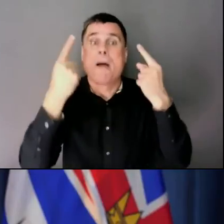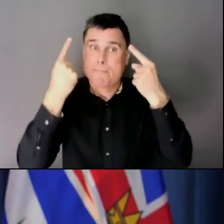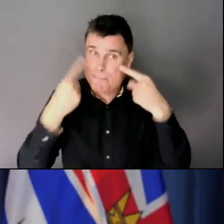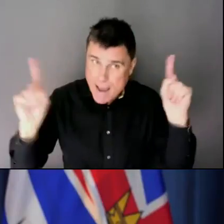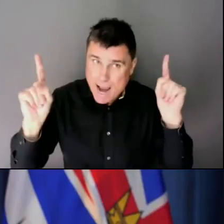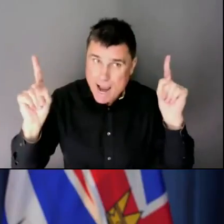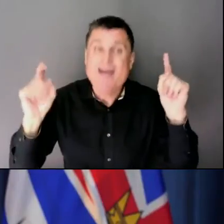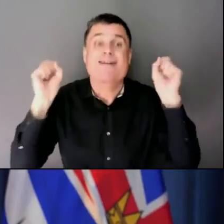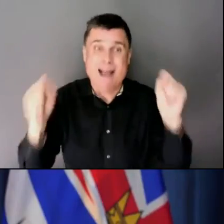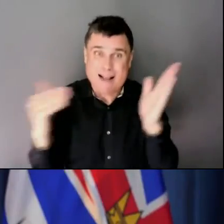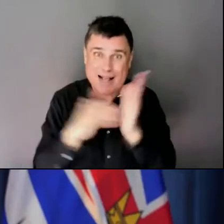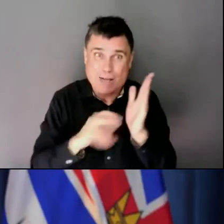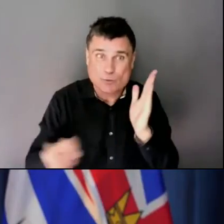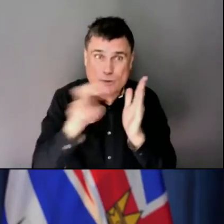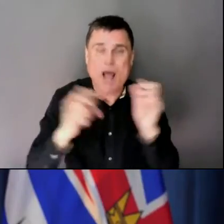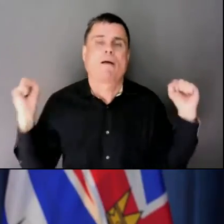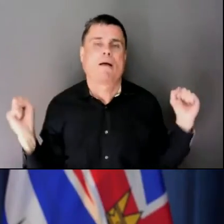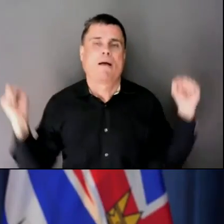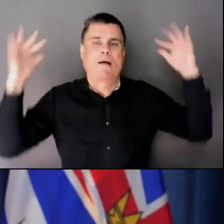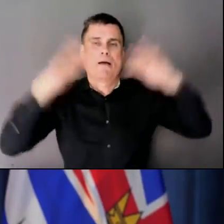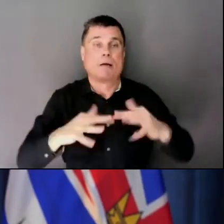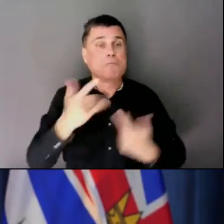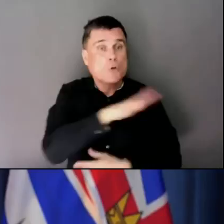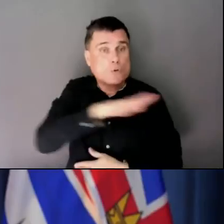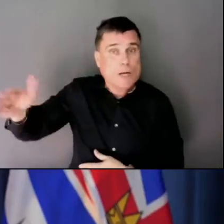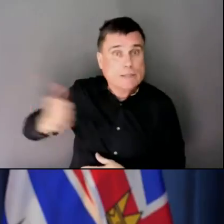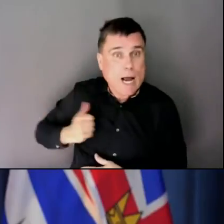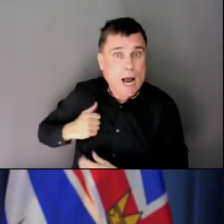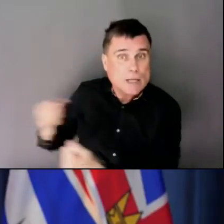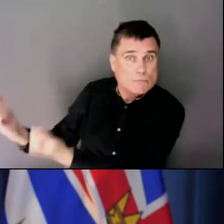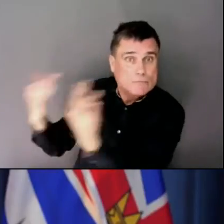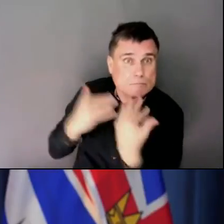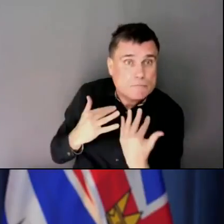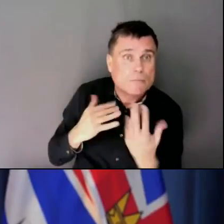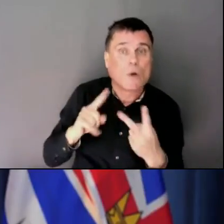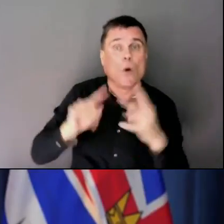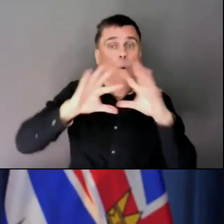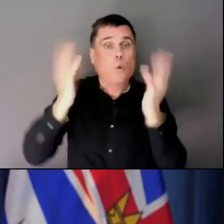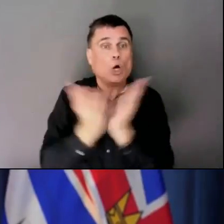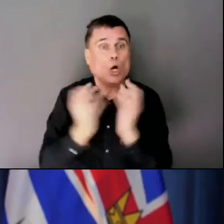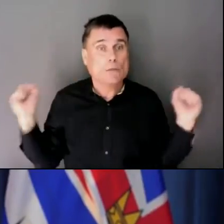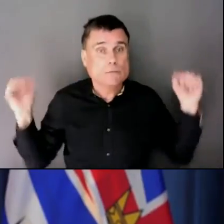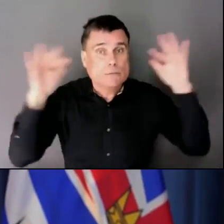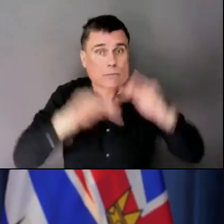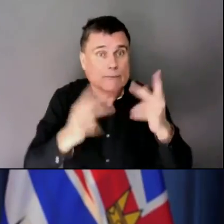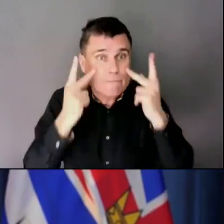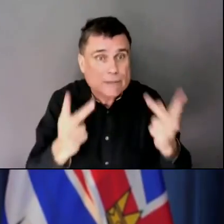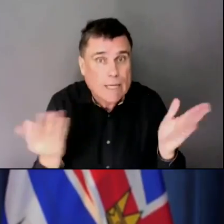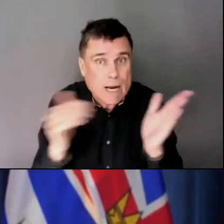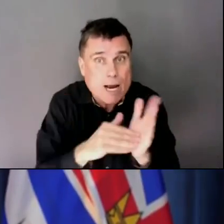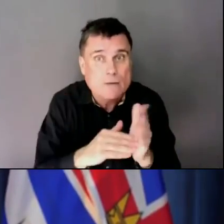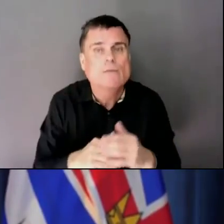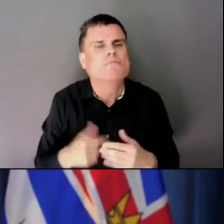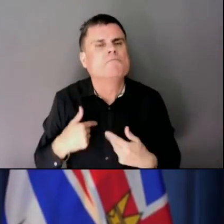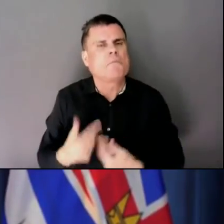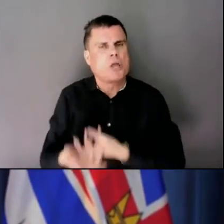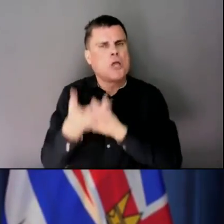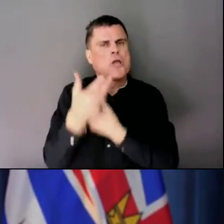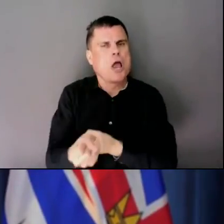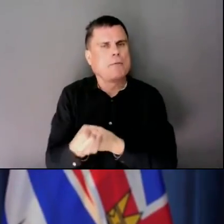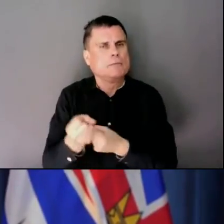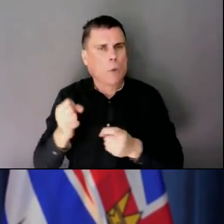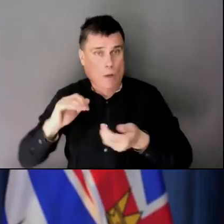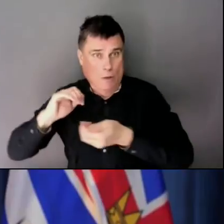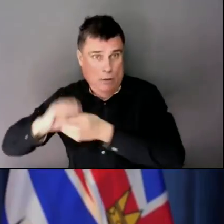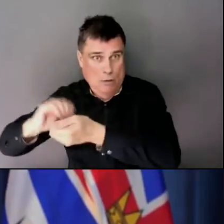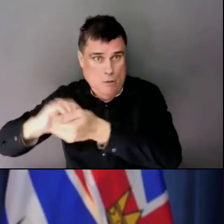but from around the world to come back to British Columbia. And I'm confident that the relationship we have with leaders in the tourism sector is a